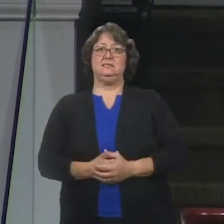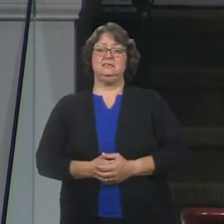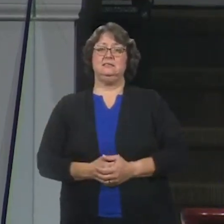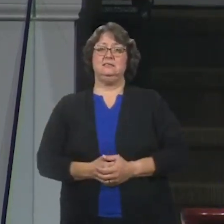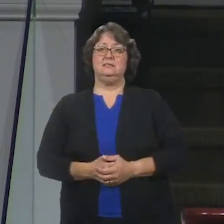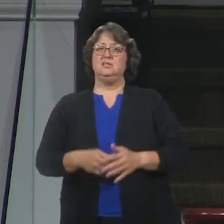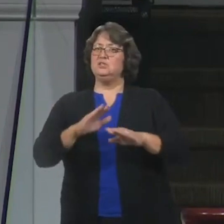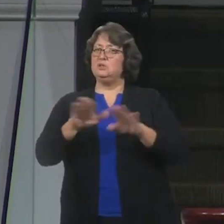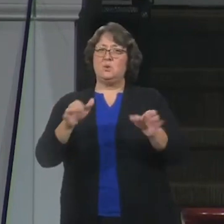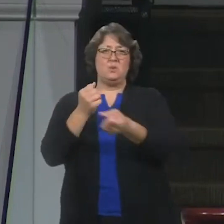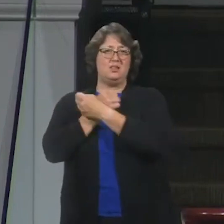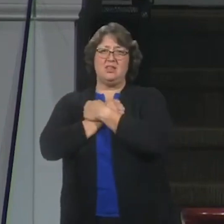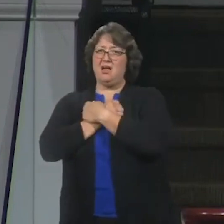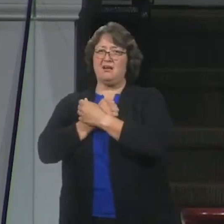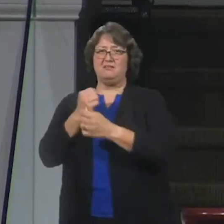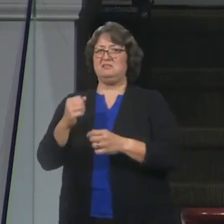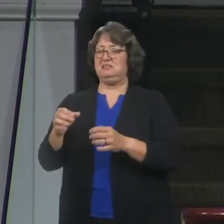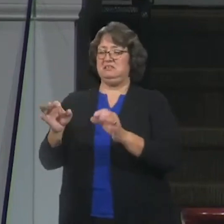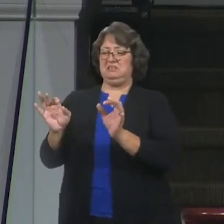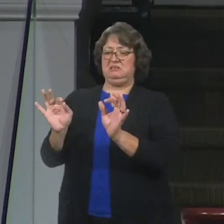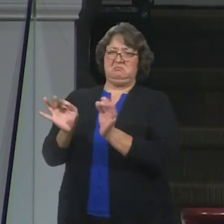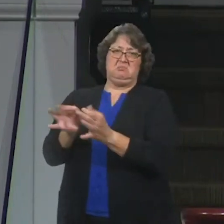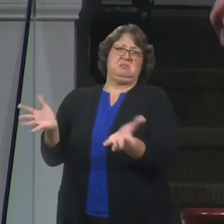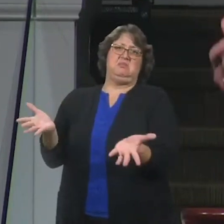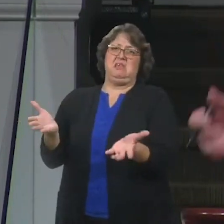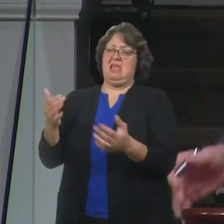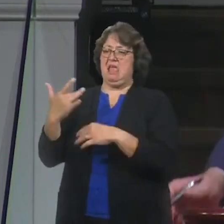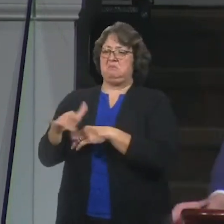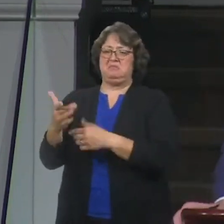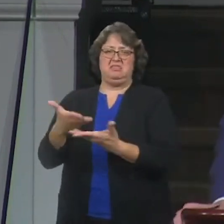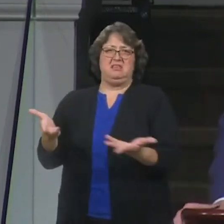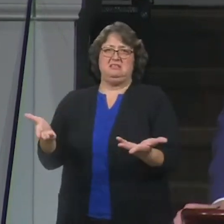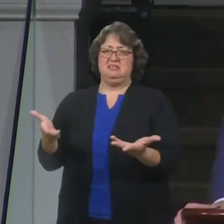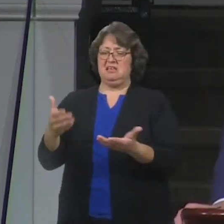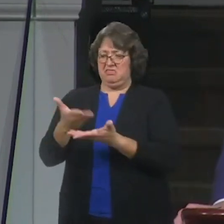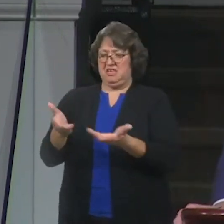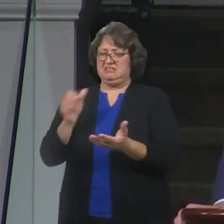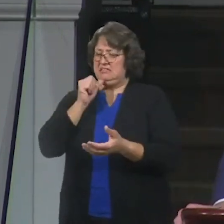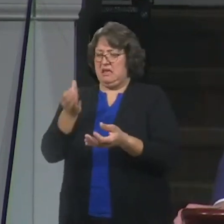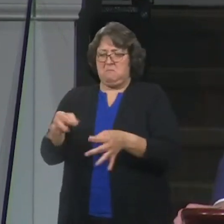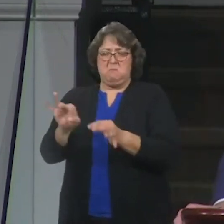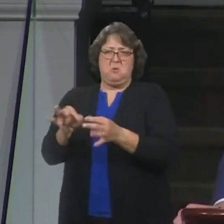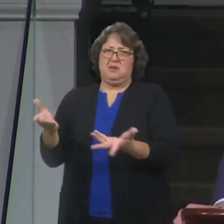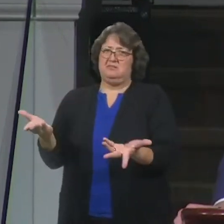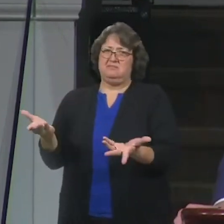So don't love simplicity, emptiness, or things that don't matter.